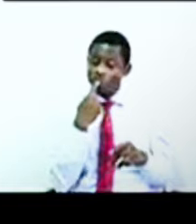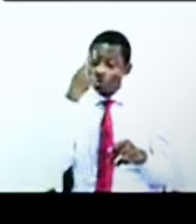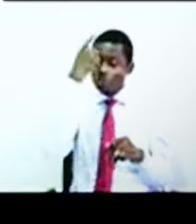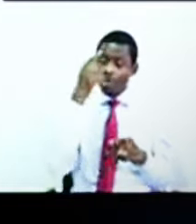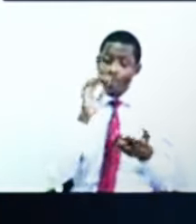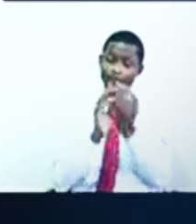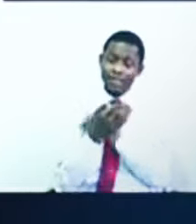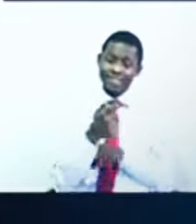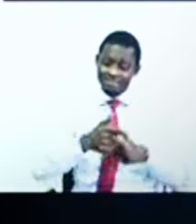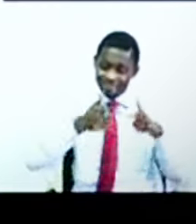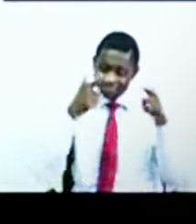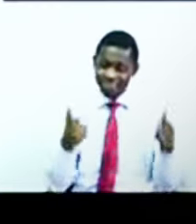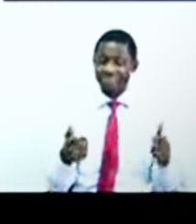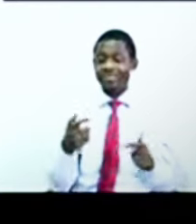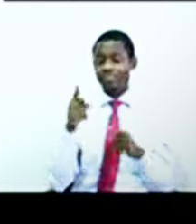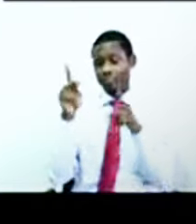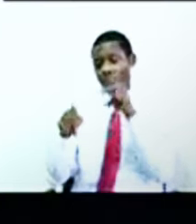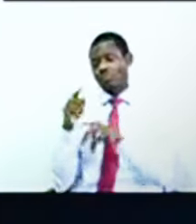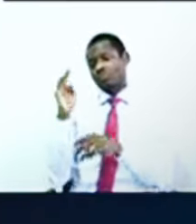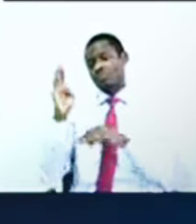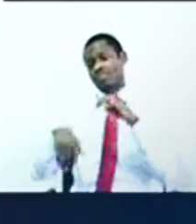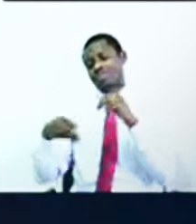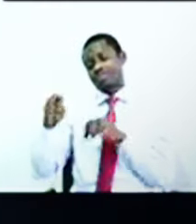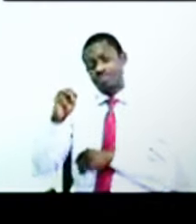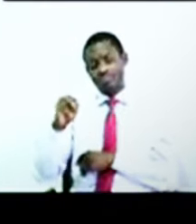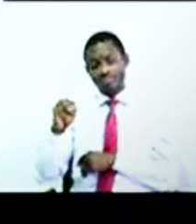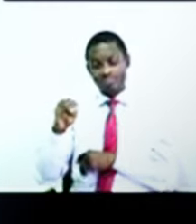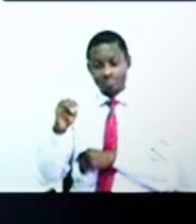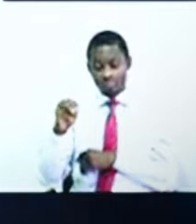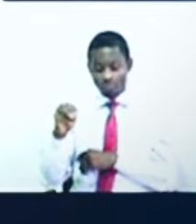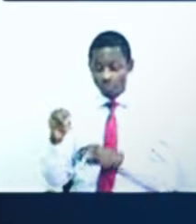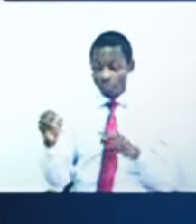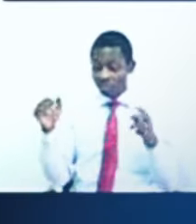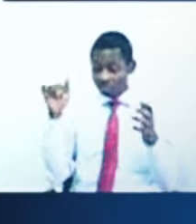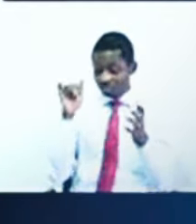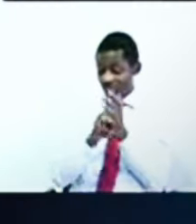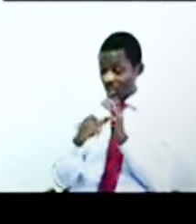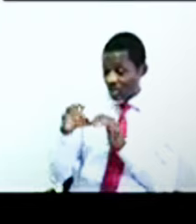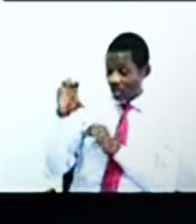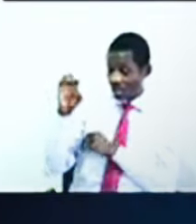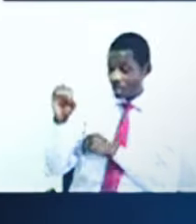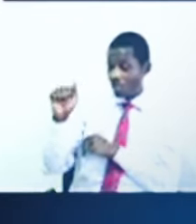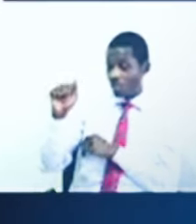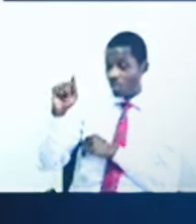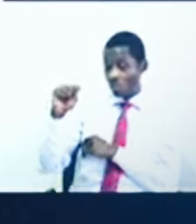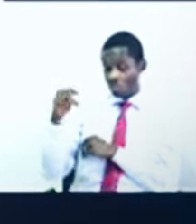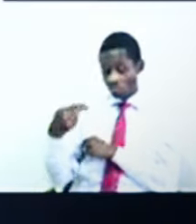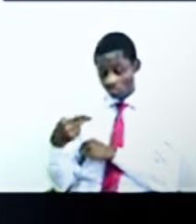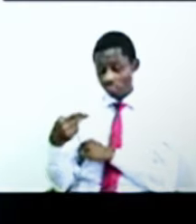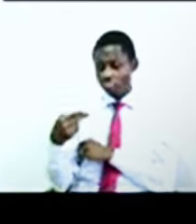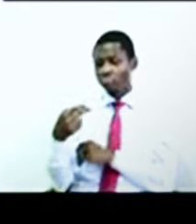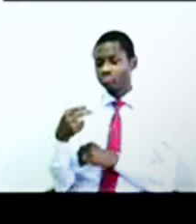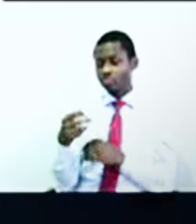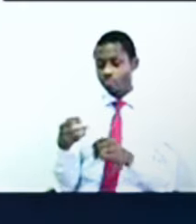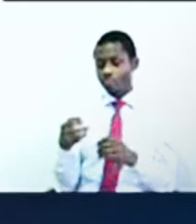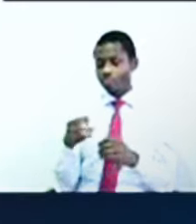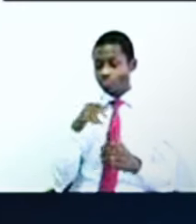I'm listening to this. And the oath confirms what is said.